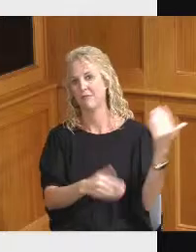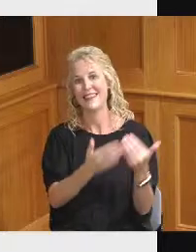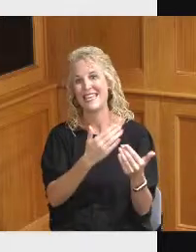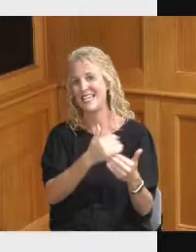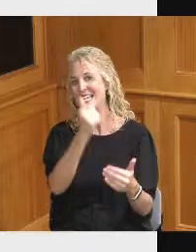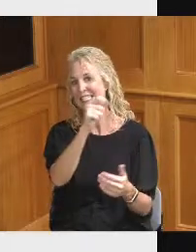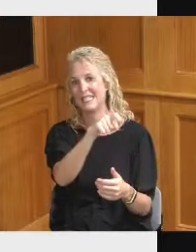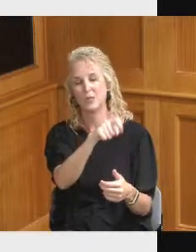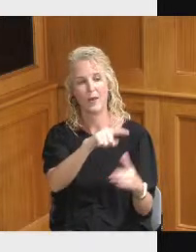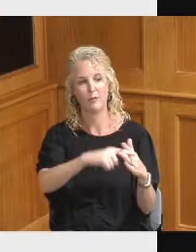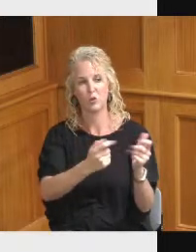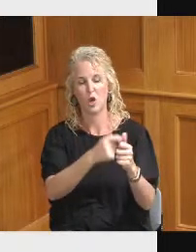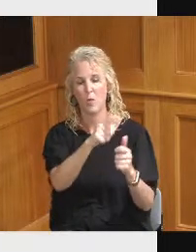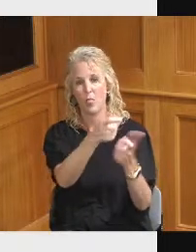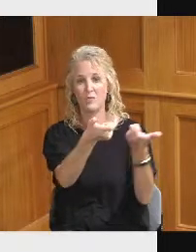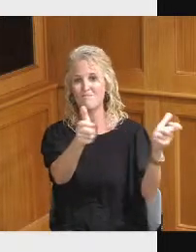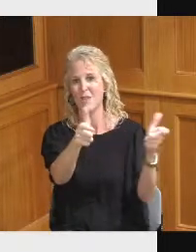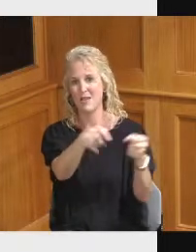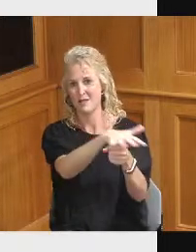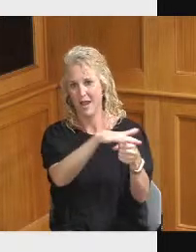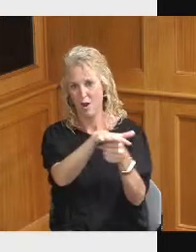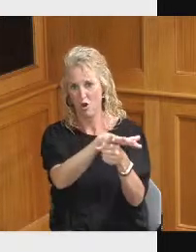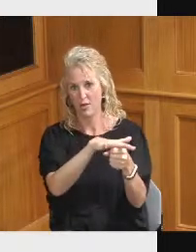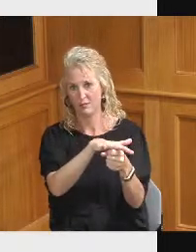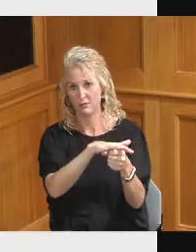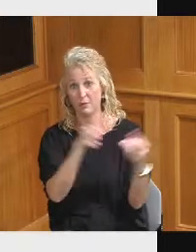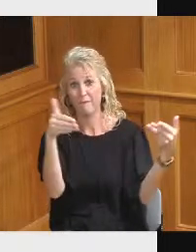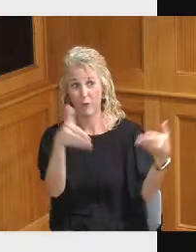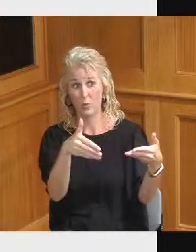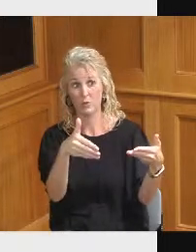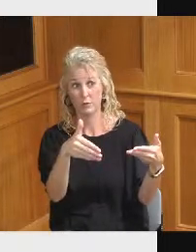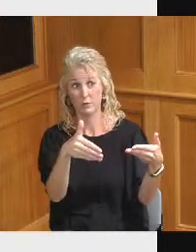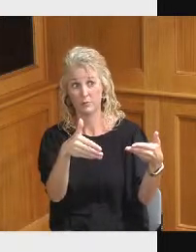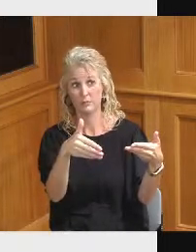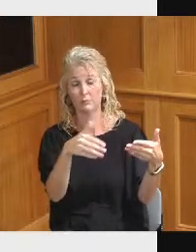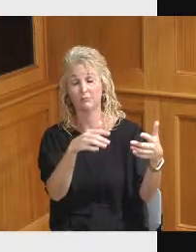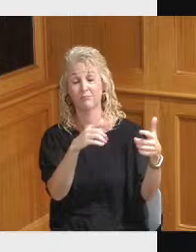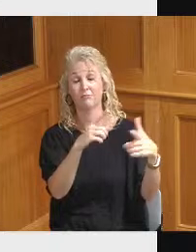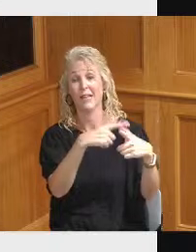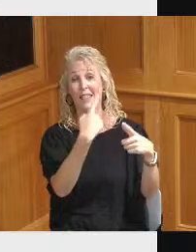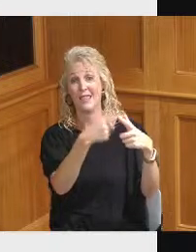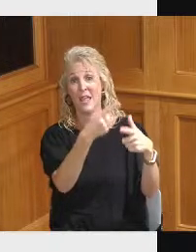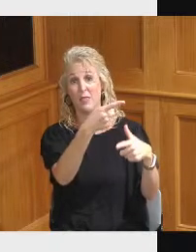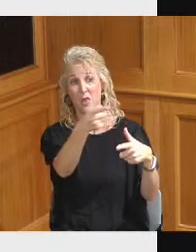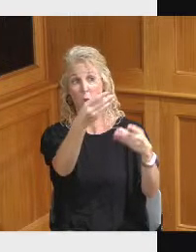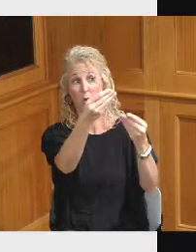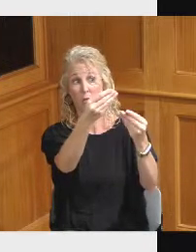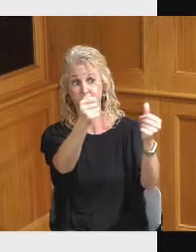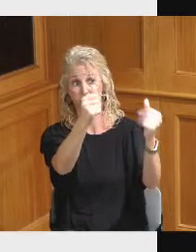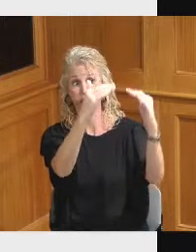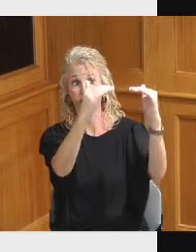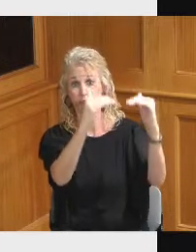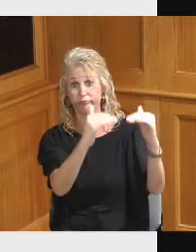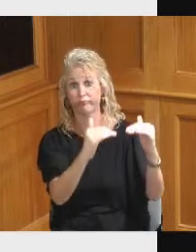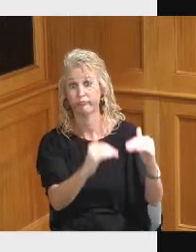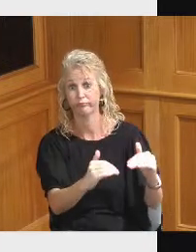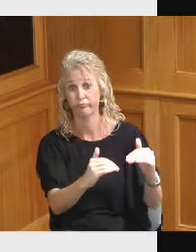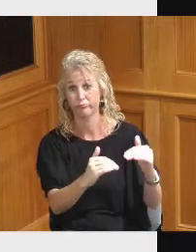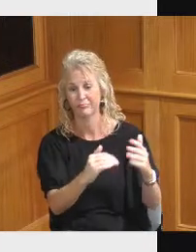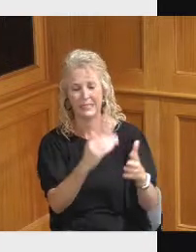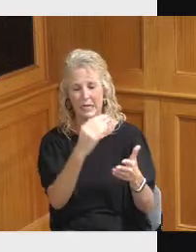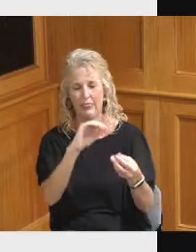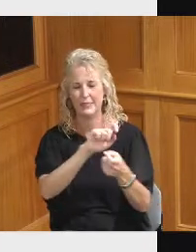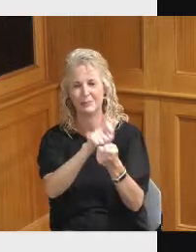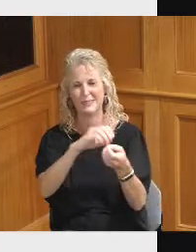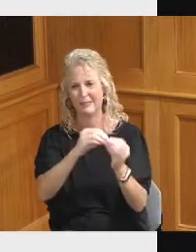the problem first by focusing it. And we'll kind of walk down the 500 from, and we don't know exactly what the numbers are,